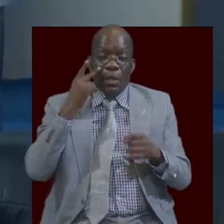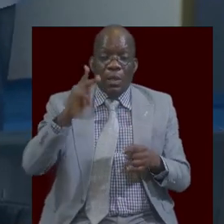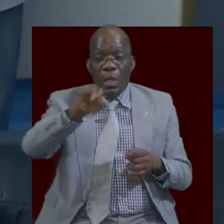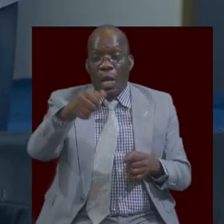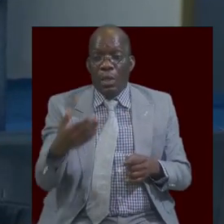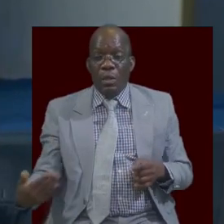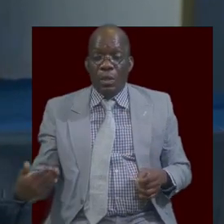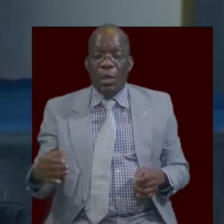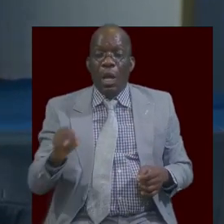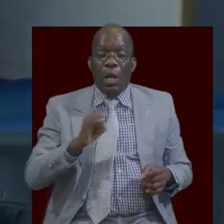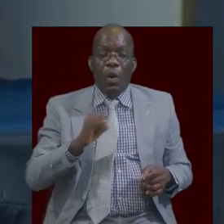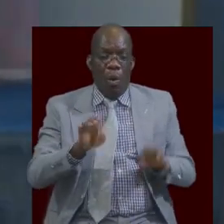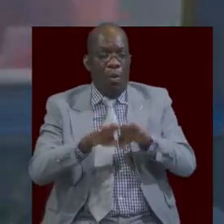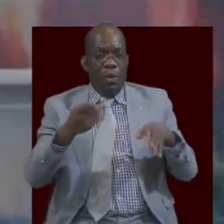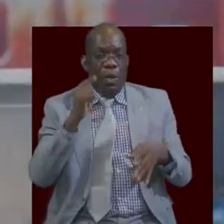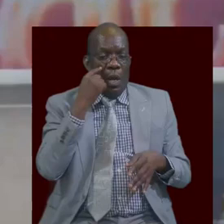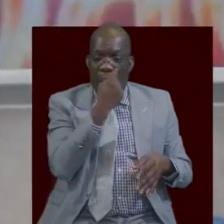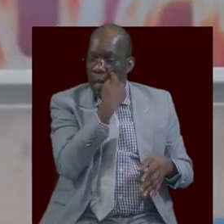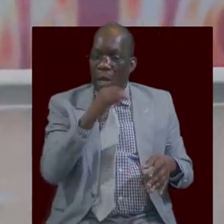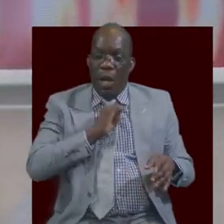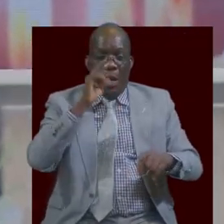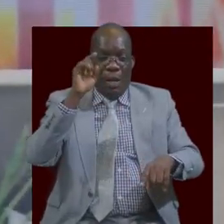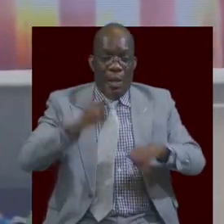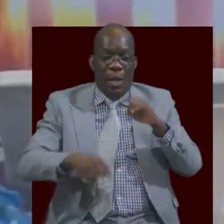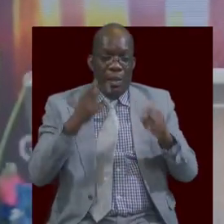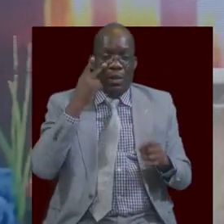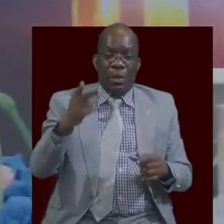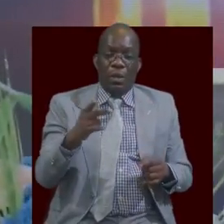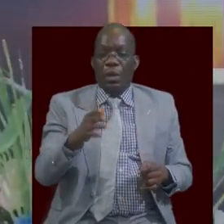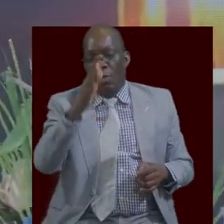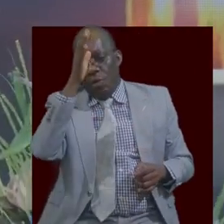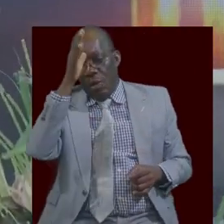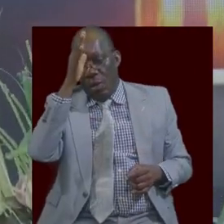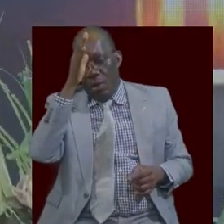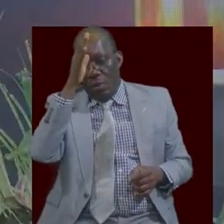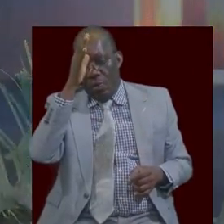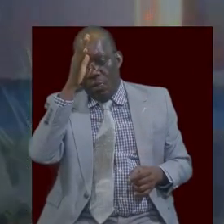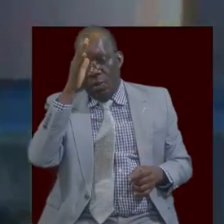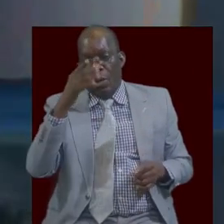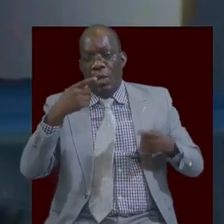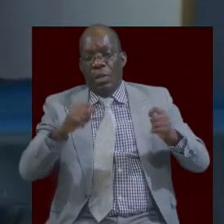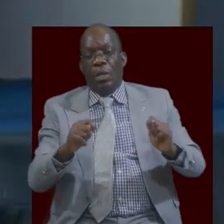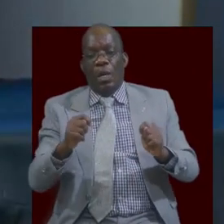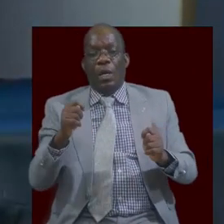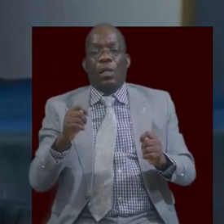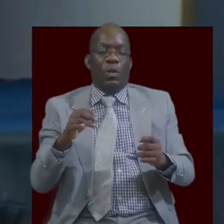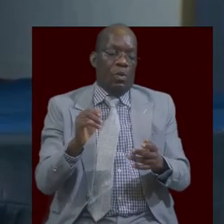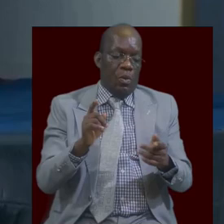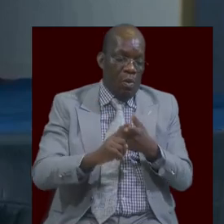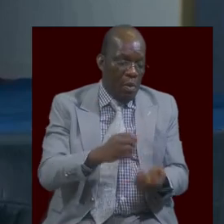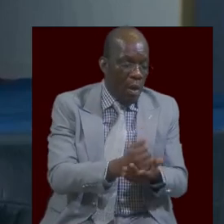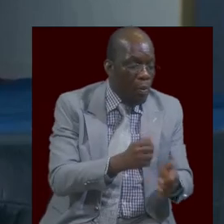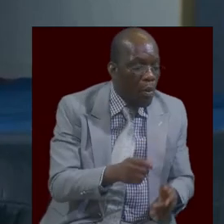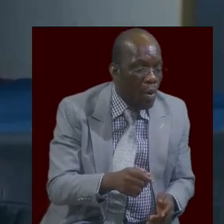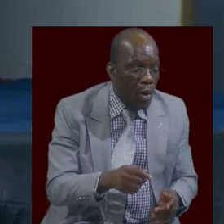I can't see anything. And then Daddy kind of, stoops down, and he says,